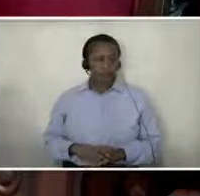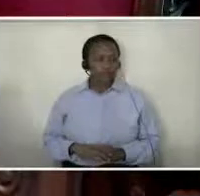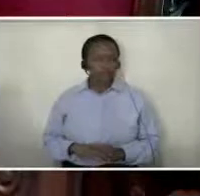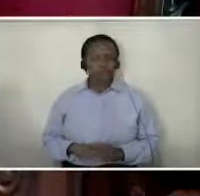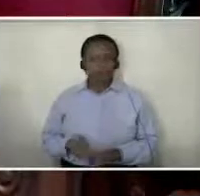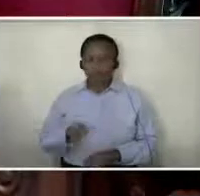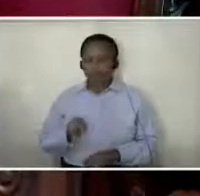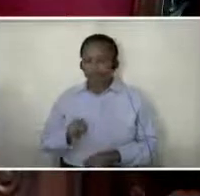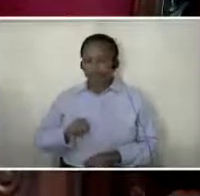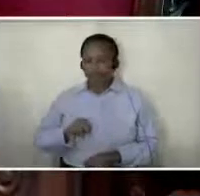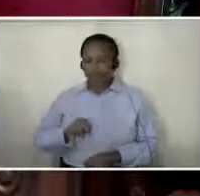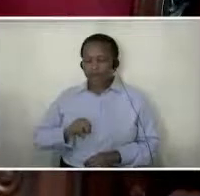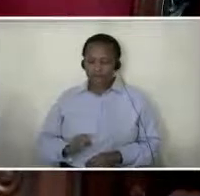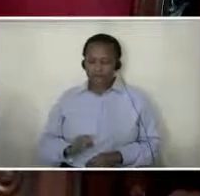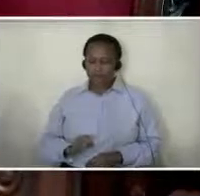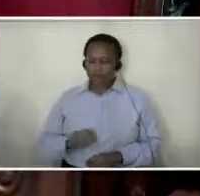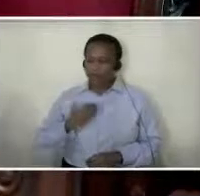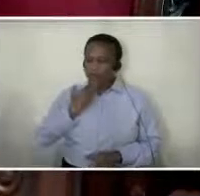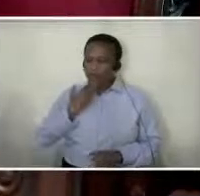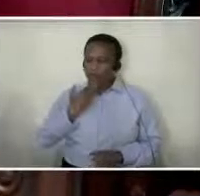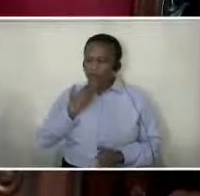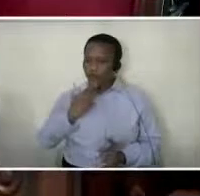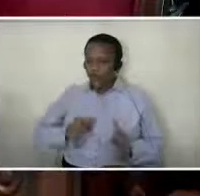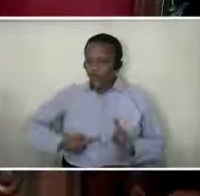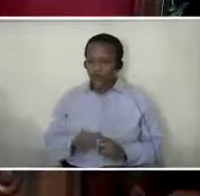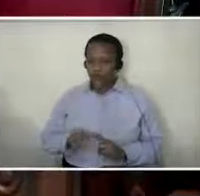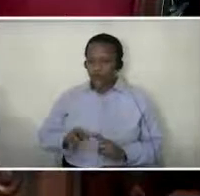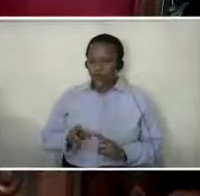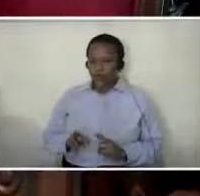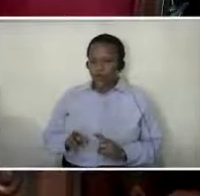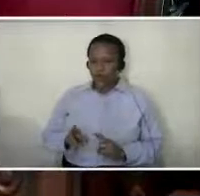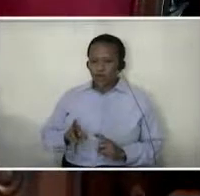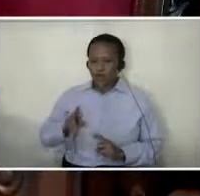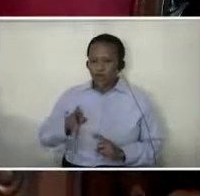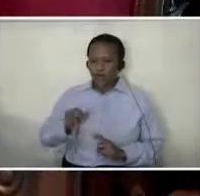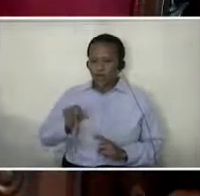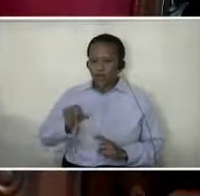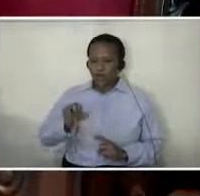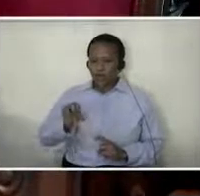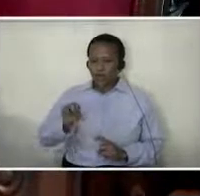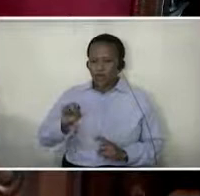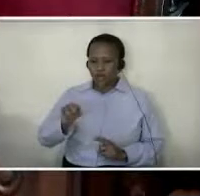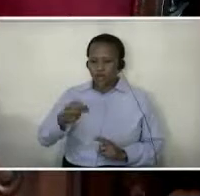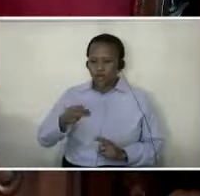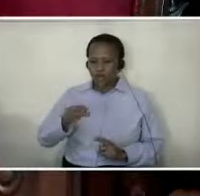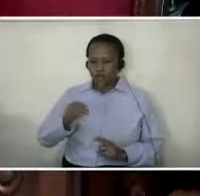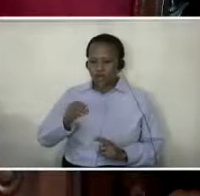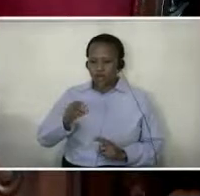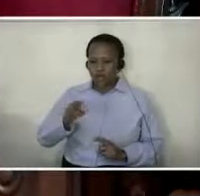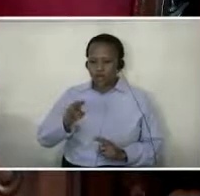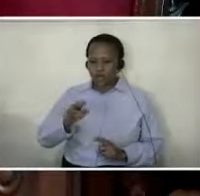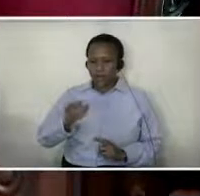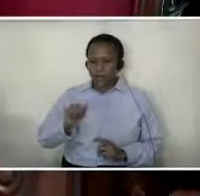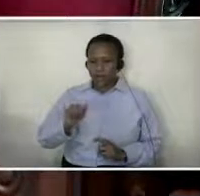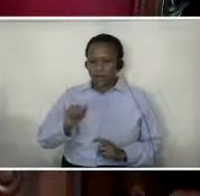is Honorable Esther Kur Rajbansi. Mrs. Rajbansi.